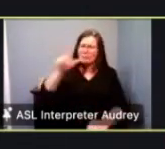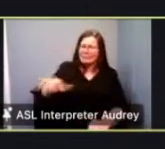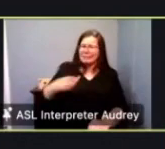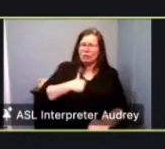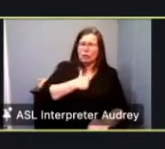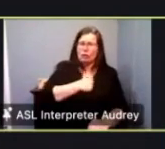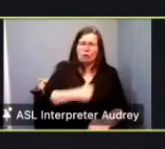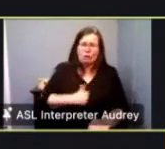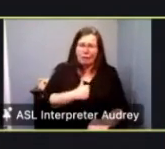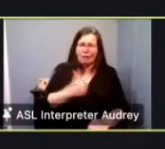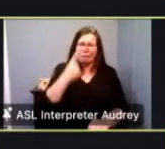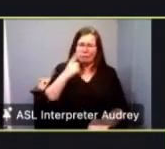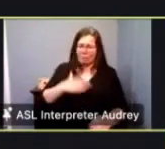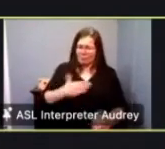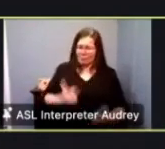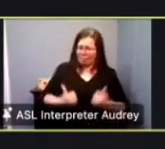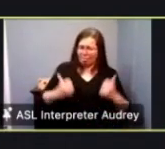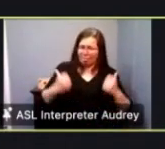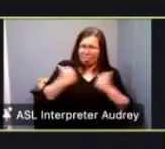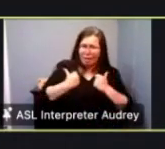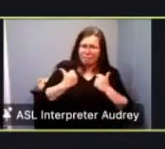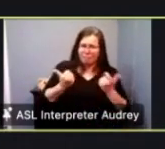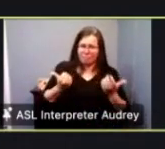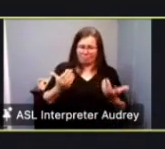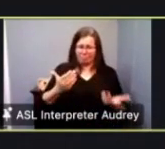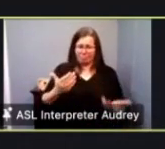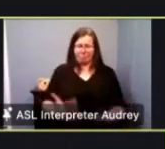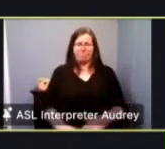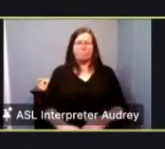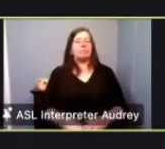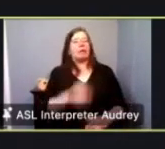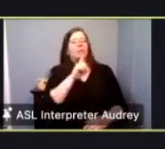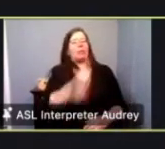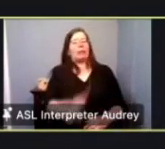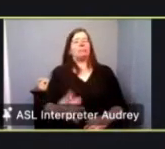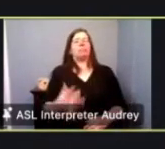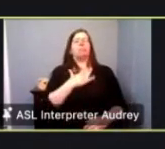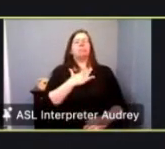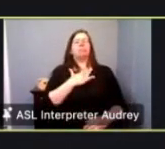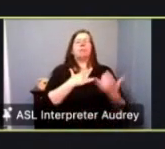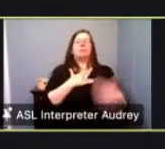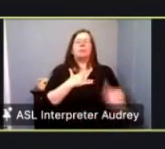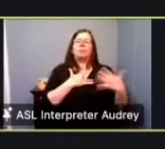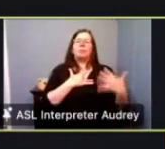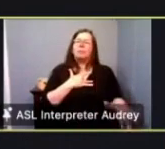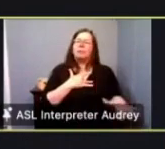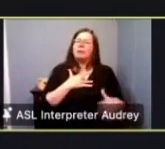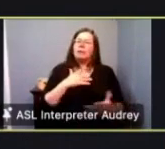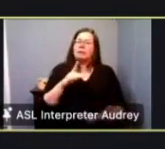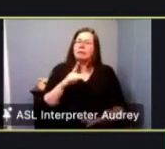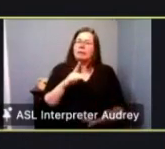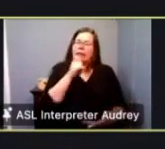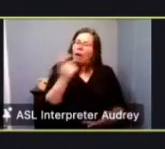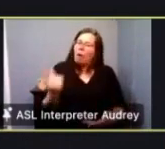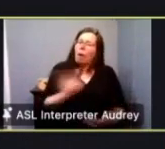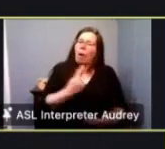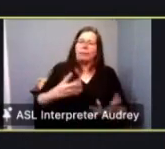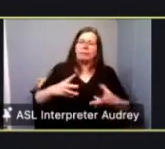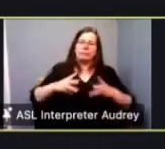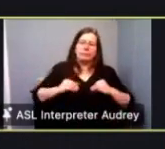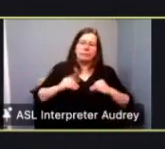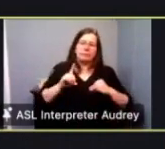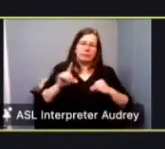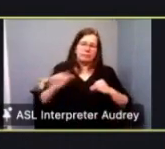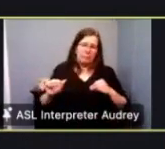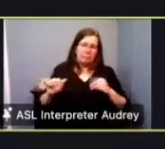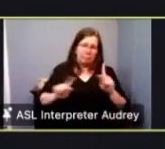for existing as myself." In that moment, it hit me extra hard that the queer community isn't always disability inclusive. All I could think